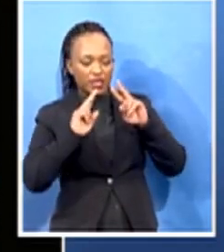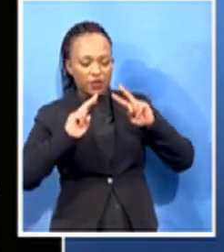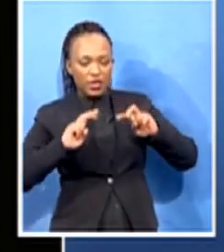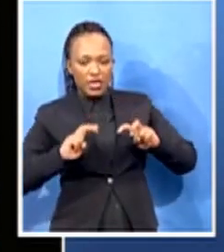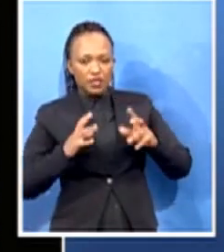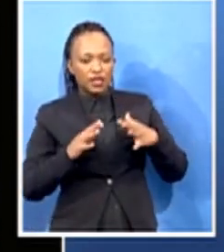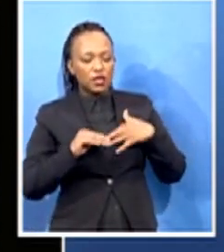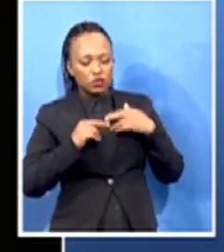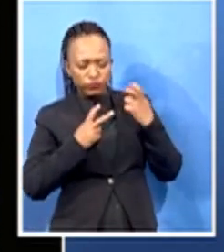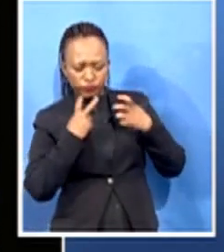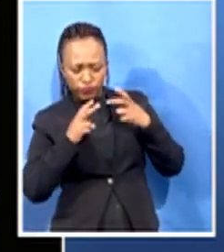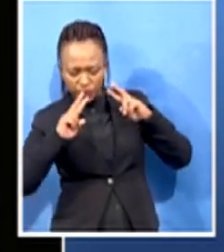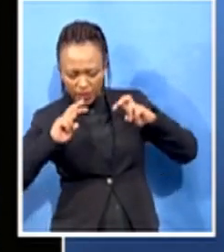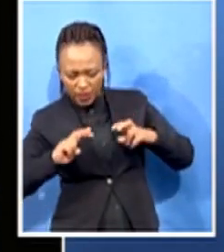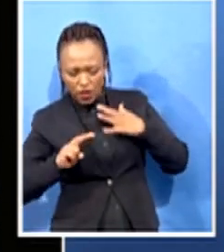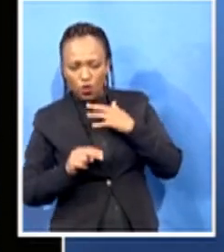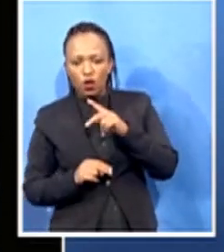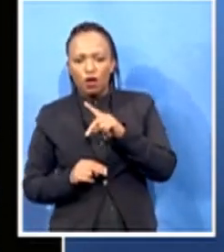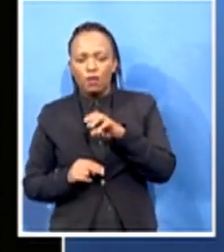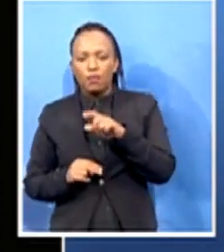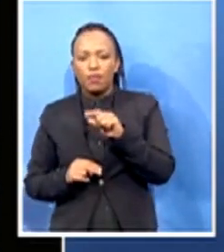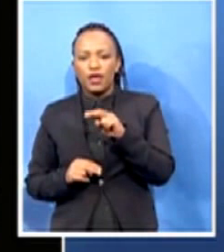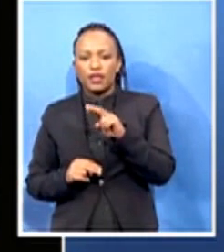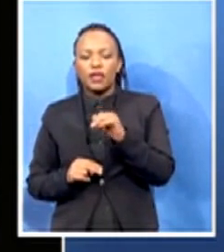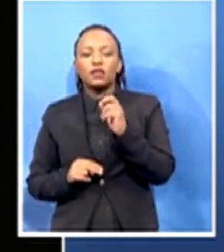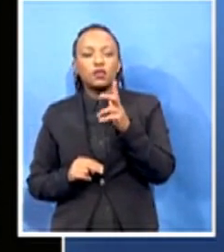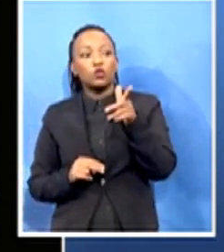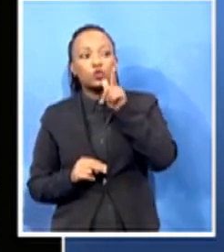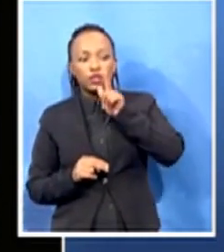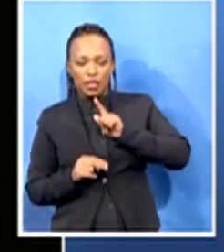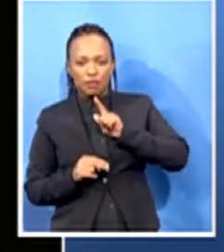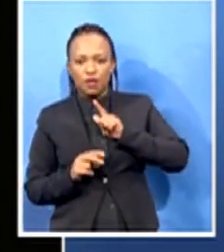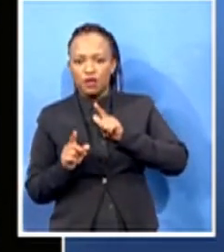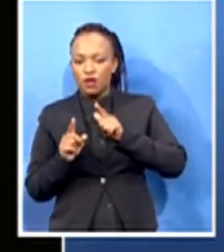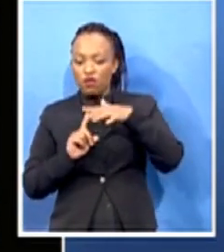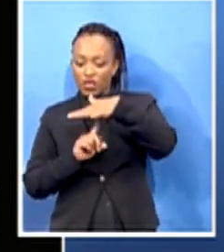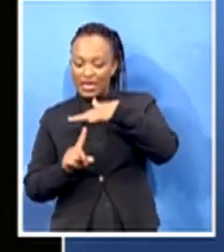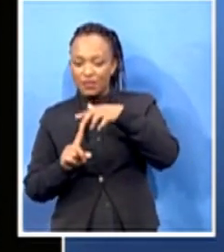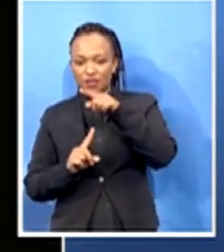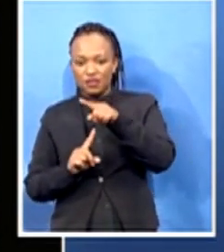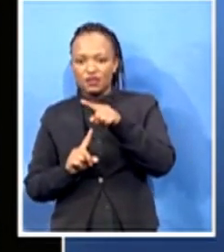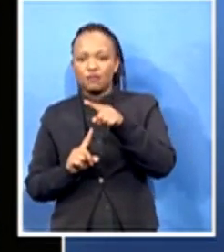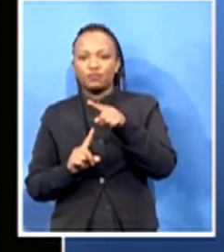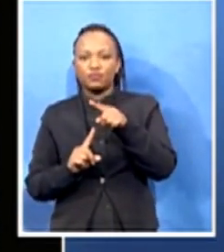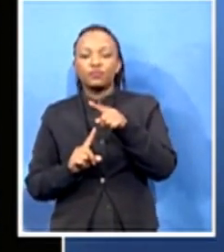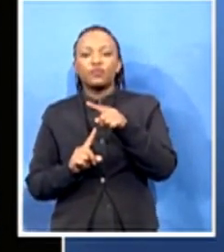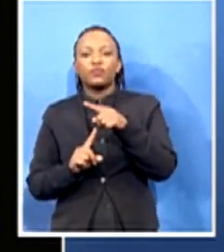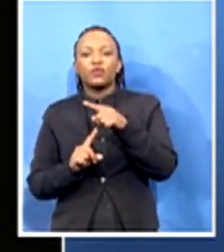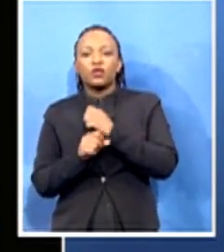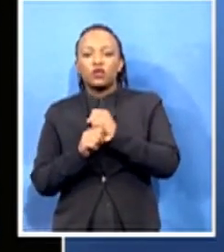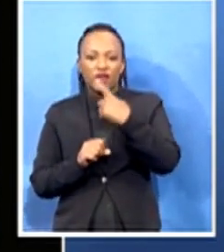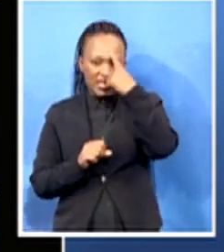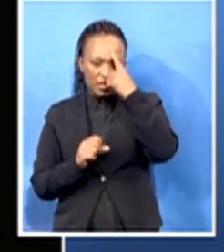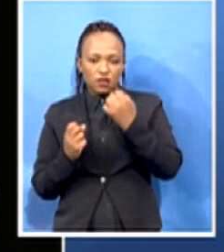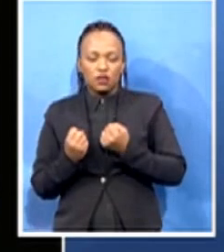and debate. And you will tell me that under the circumstances, don't you think that the offer that Petra put on the table